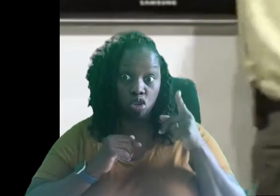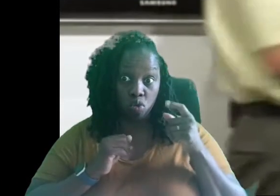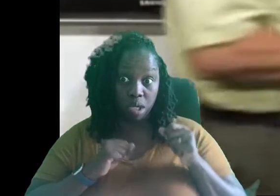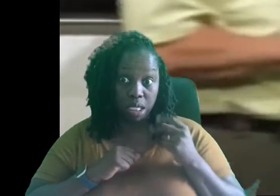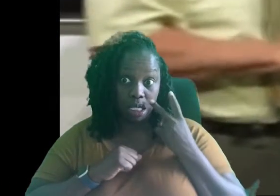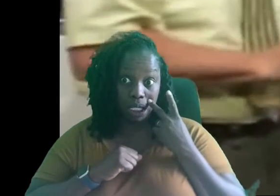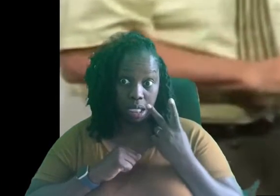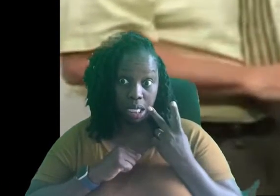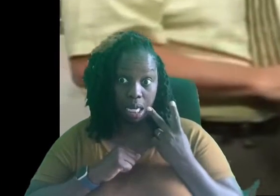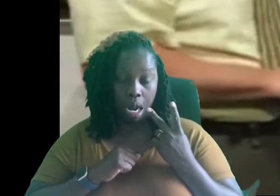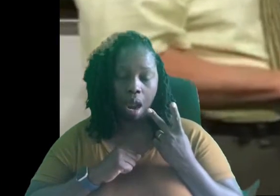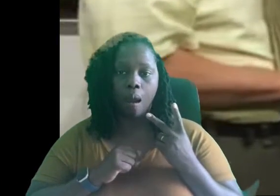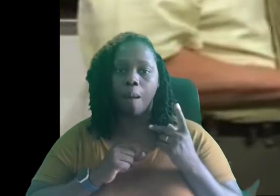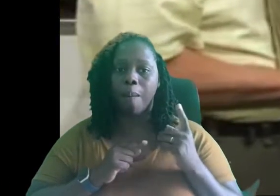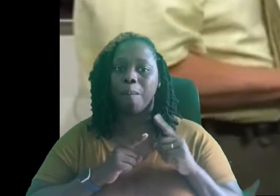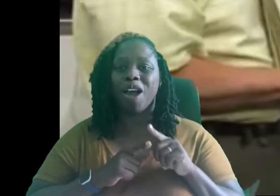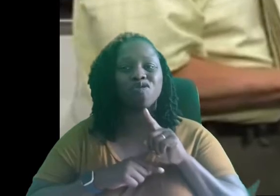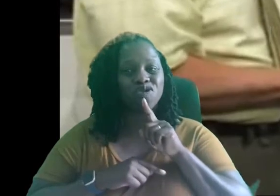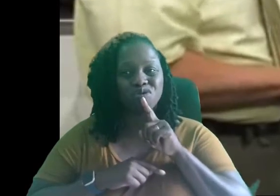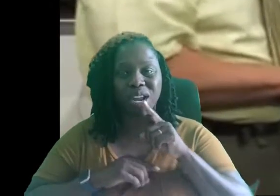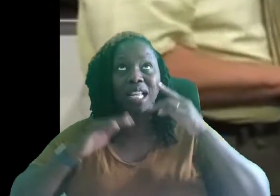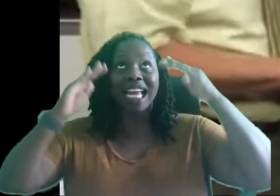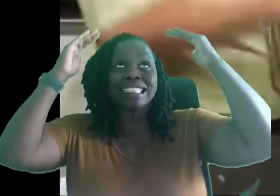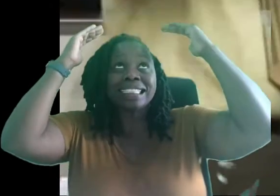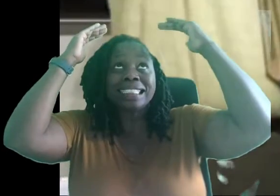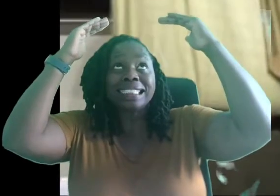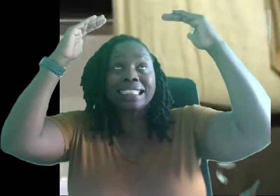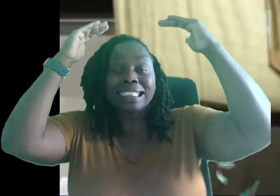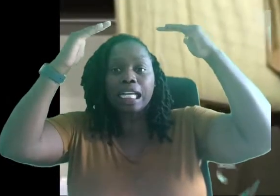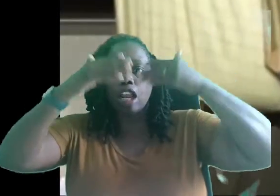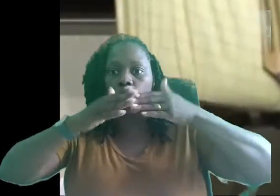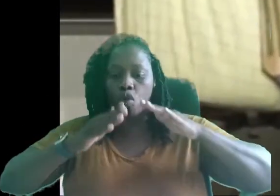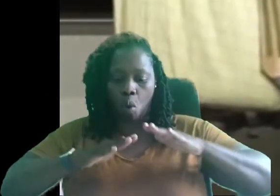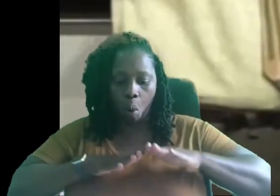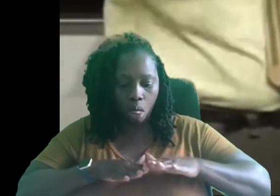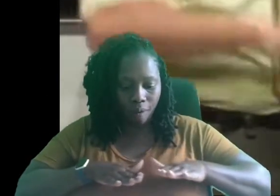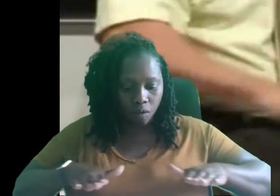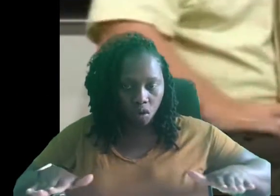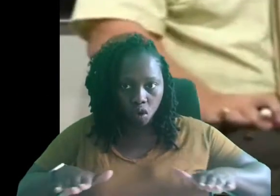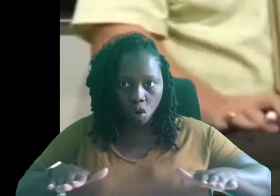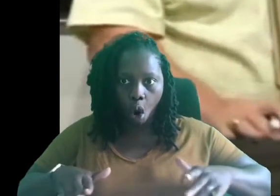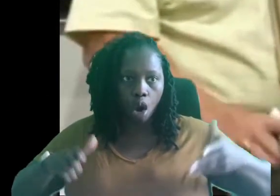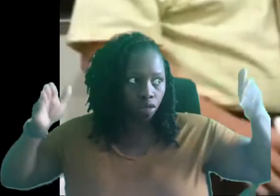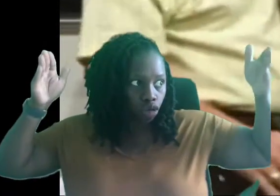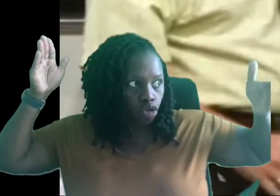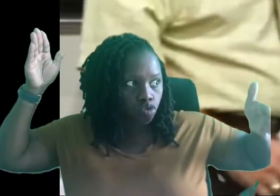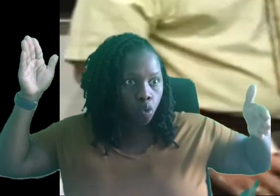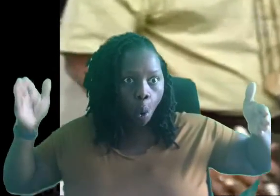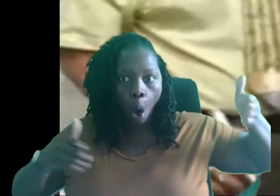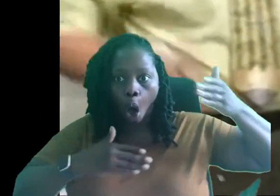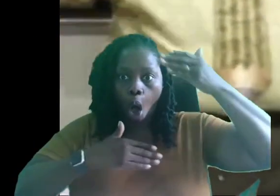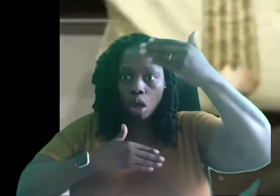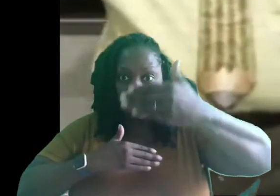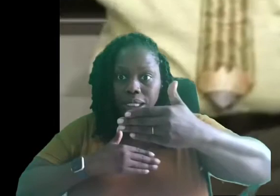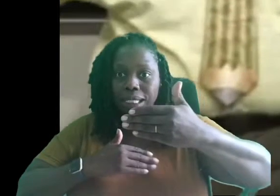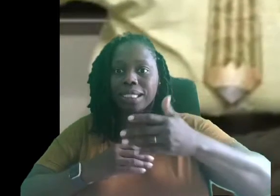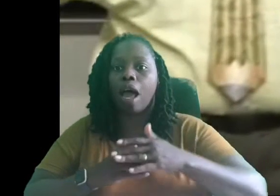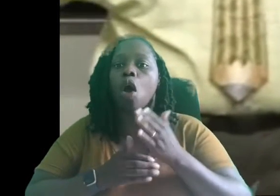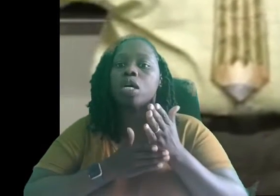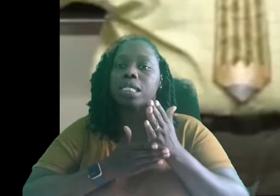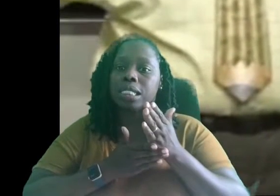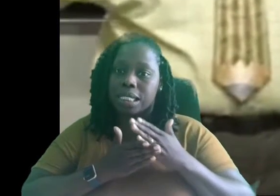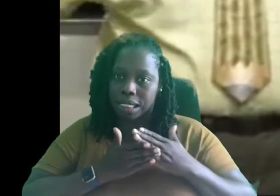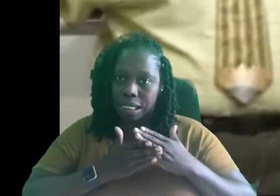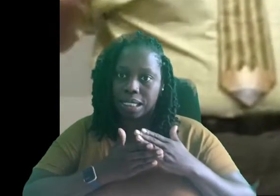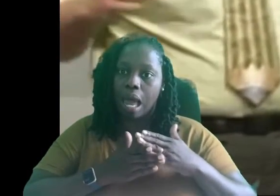bit of thickness so that you could see it, but the ceiling of this room, the floor of this room, the walls